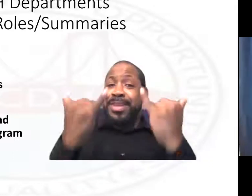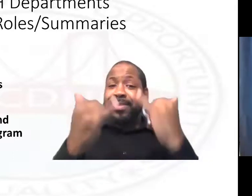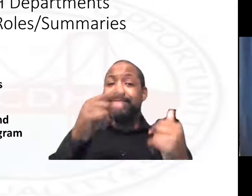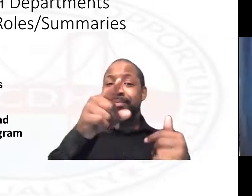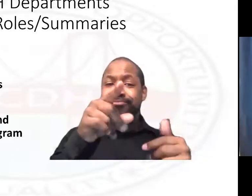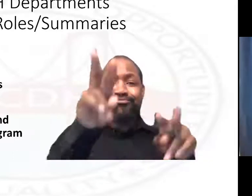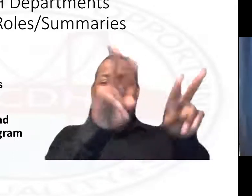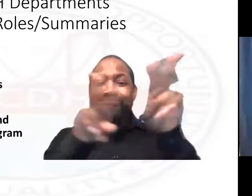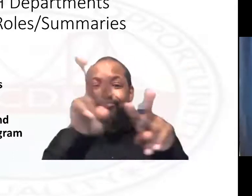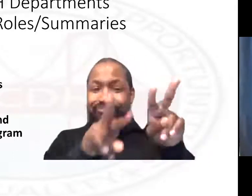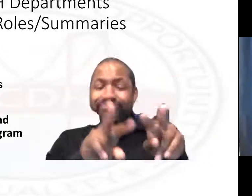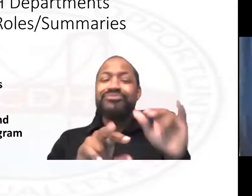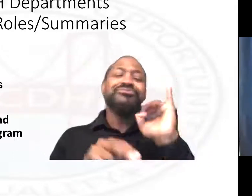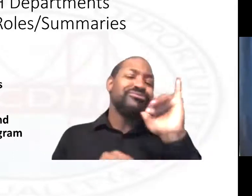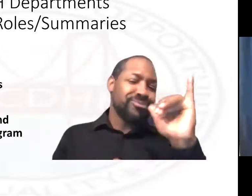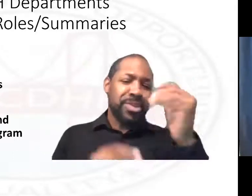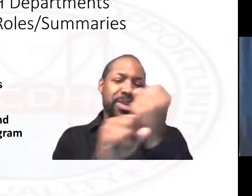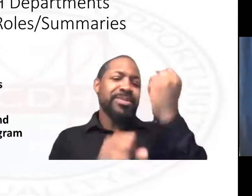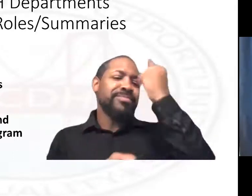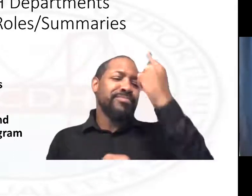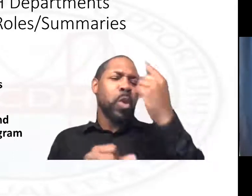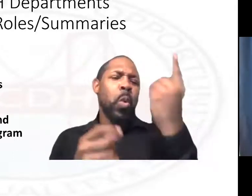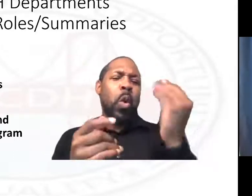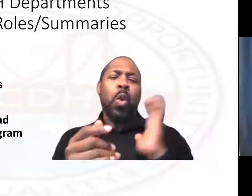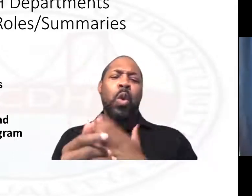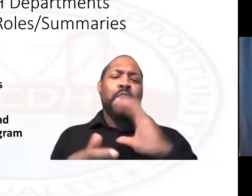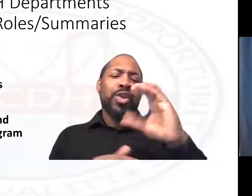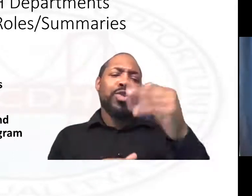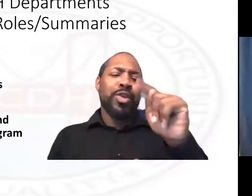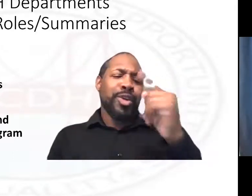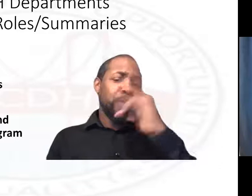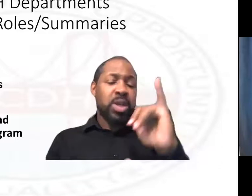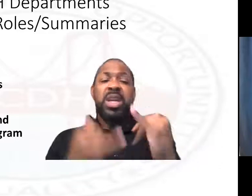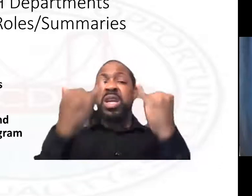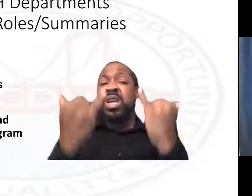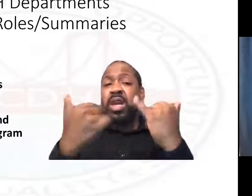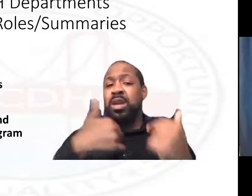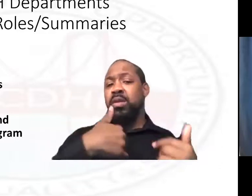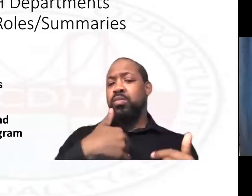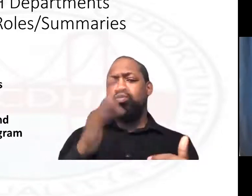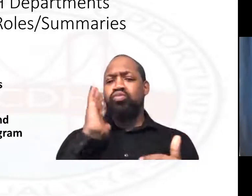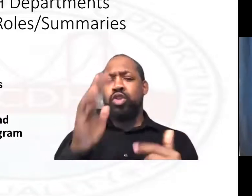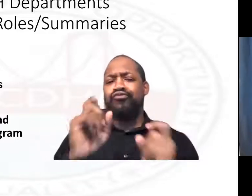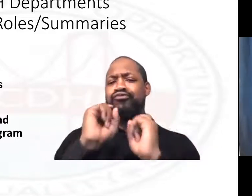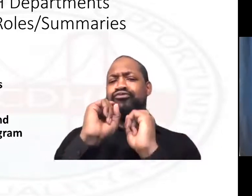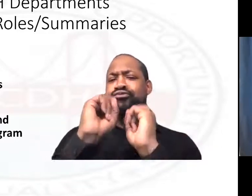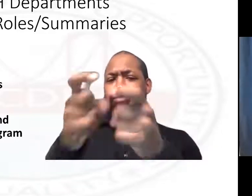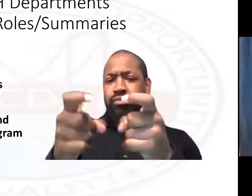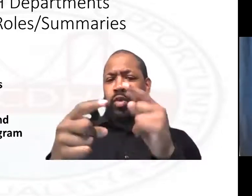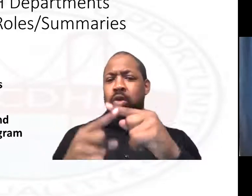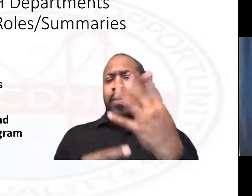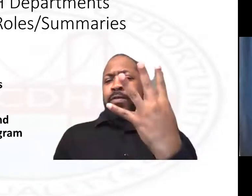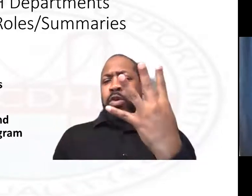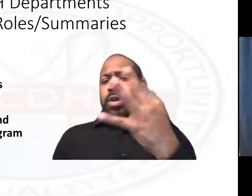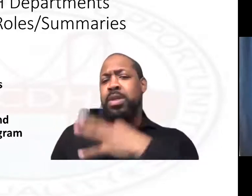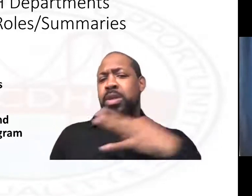Okay. So now that you've seen all of that, you have that information and what the chart looks like. So